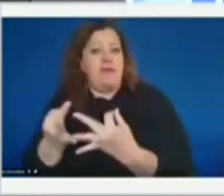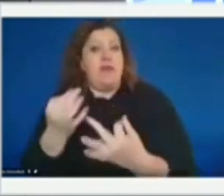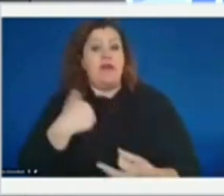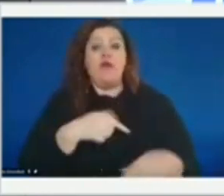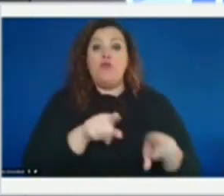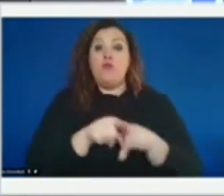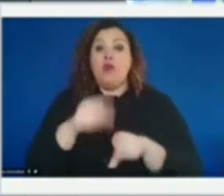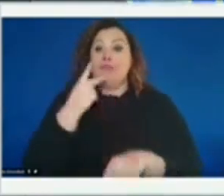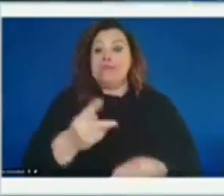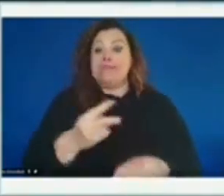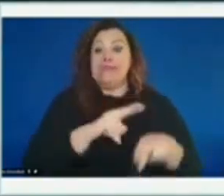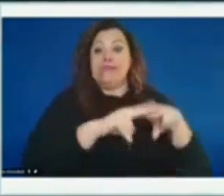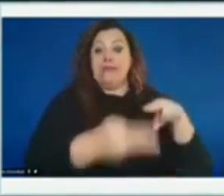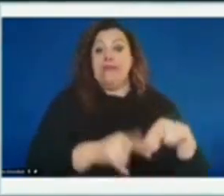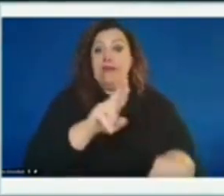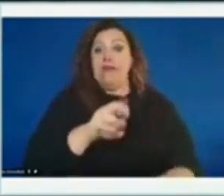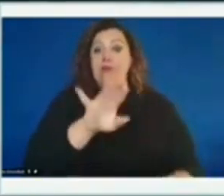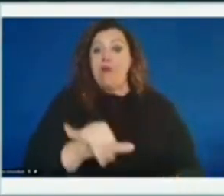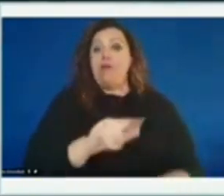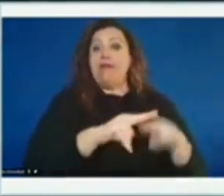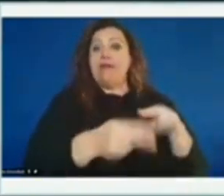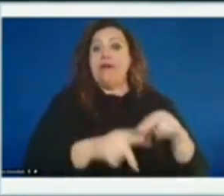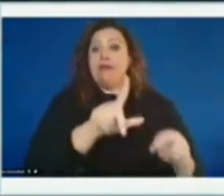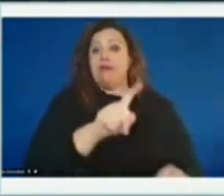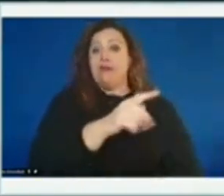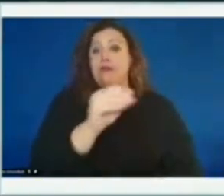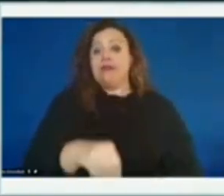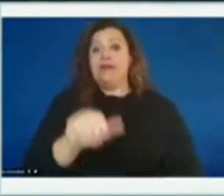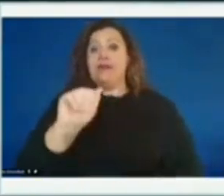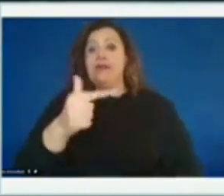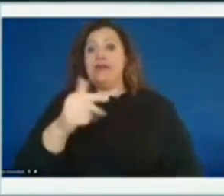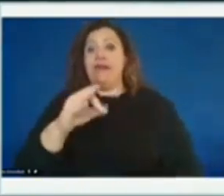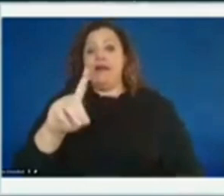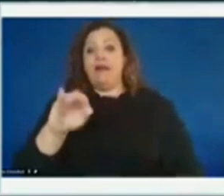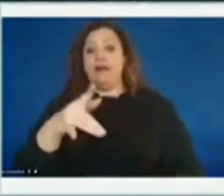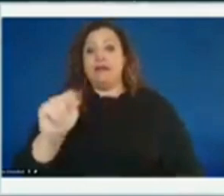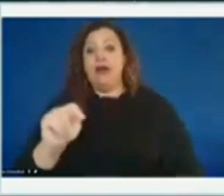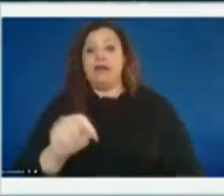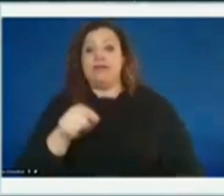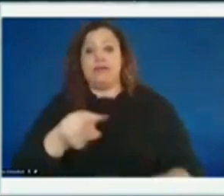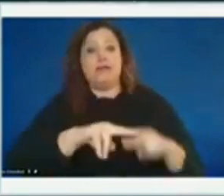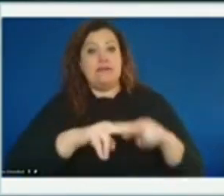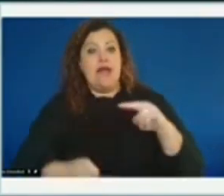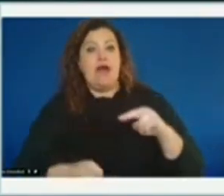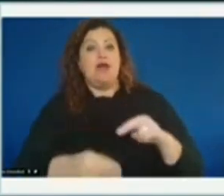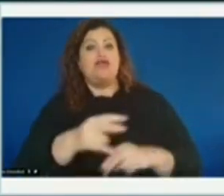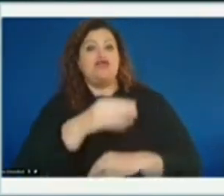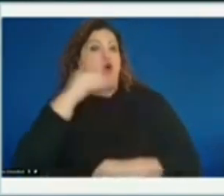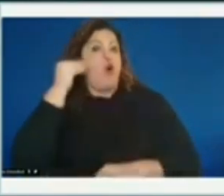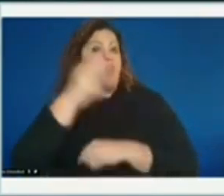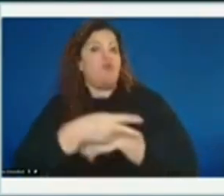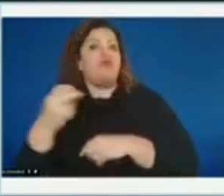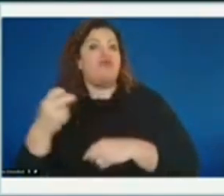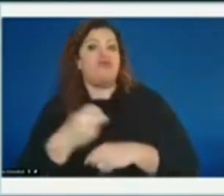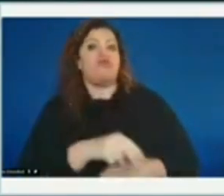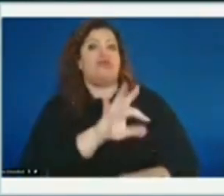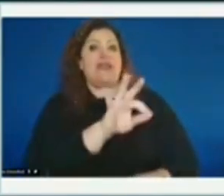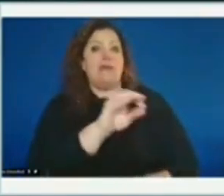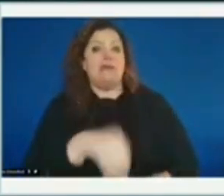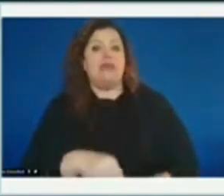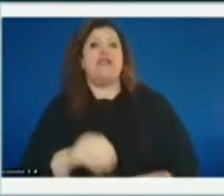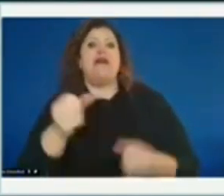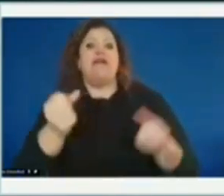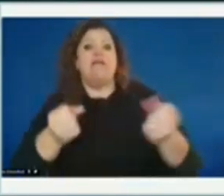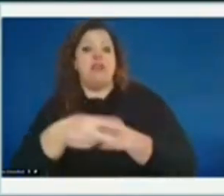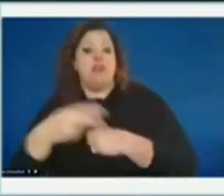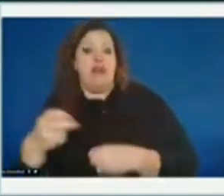down 20%, aggravated assaults down 15%, residential burglaries down 9%, vehicle thefts down 21%. Again, to echo